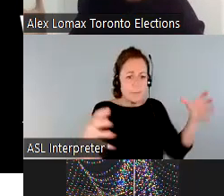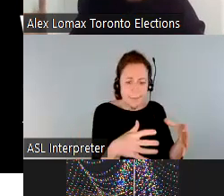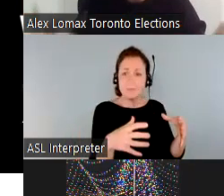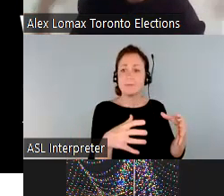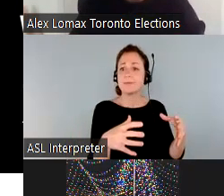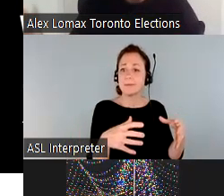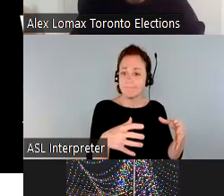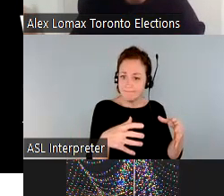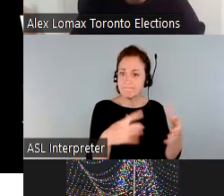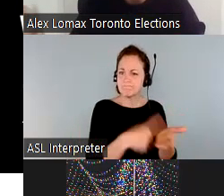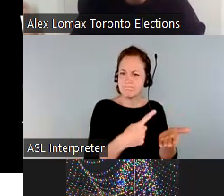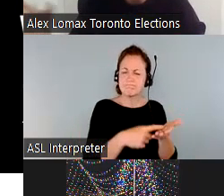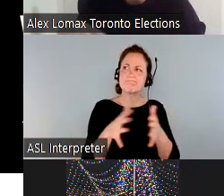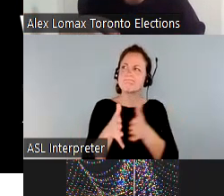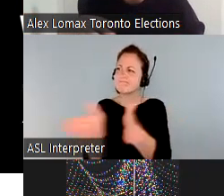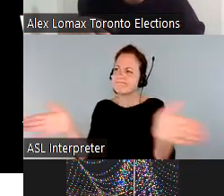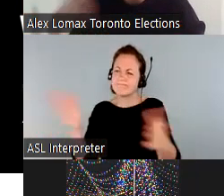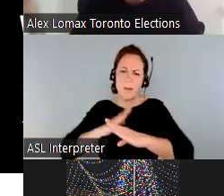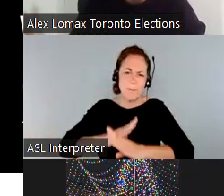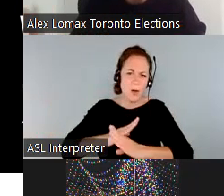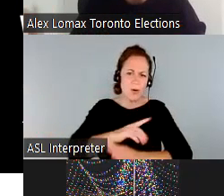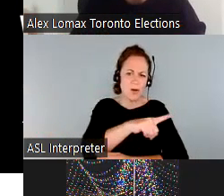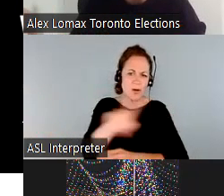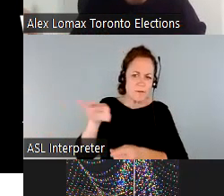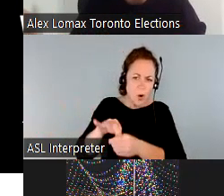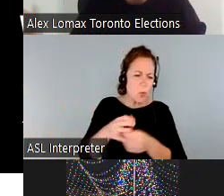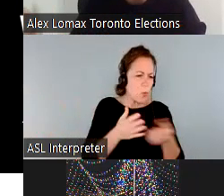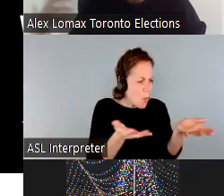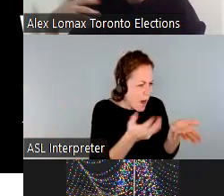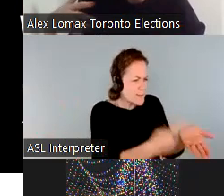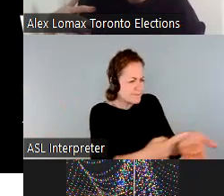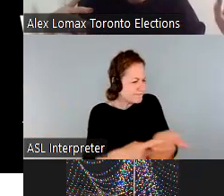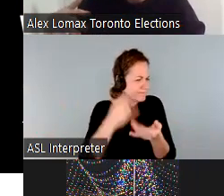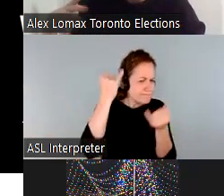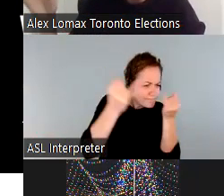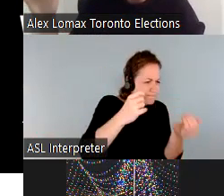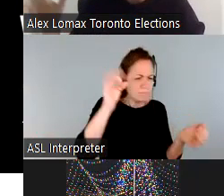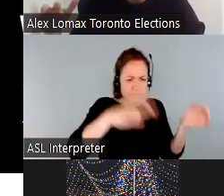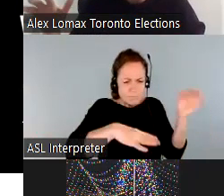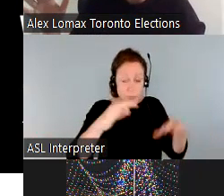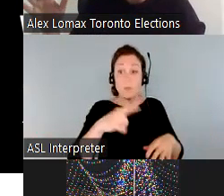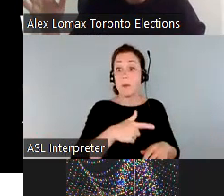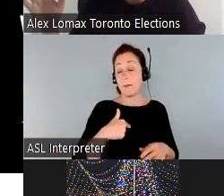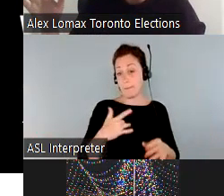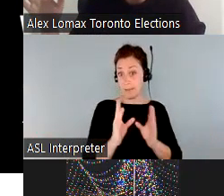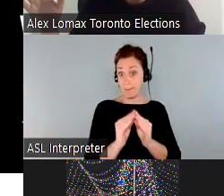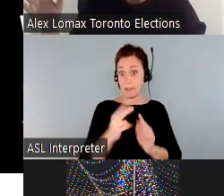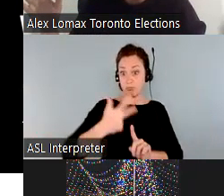we talk about barriers to voting, anything new that's coming up. We meet quarterly all